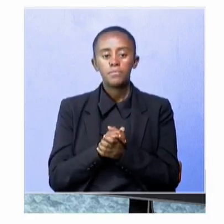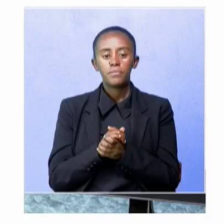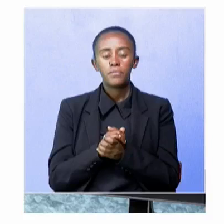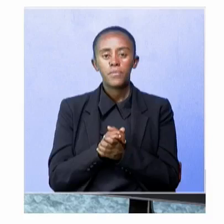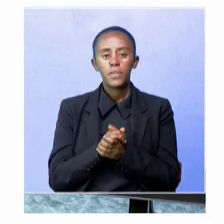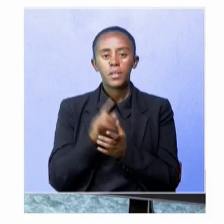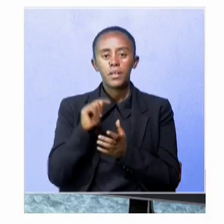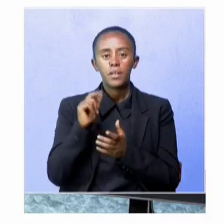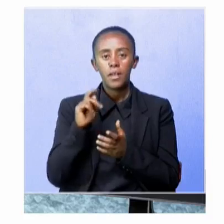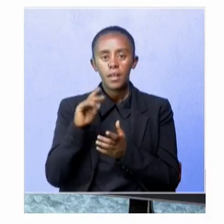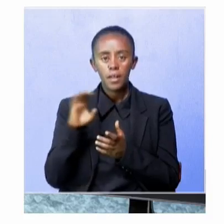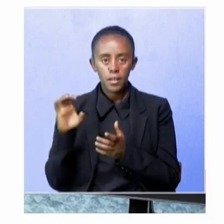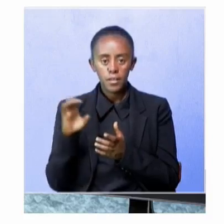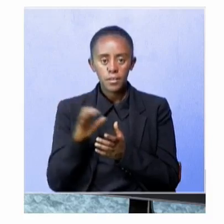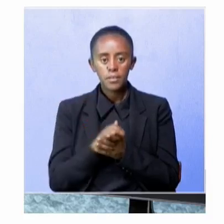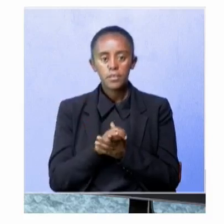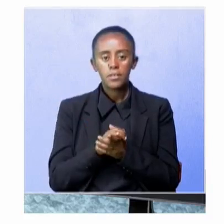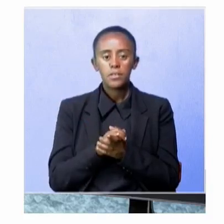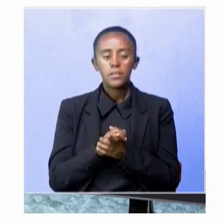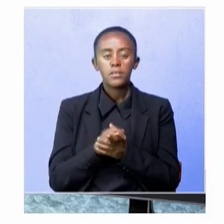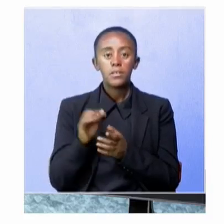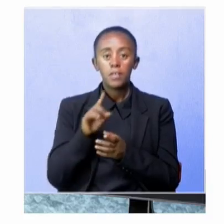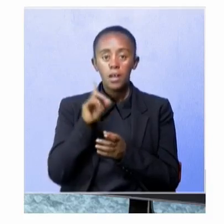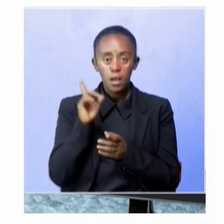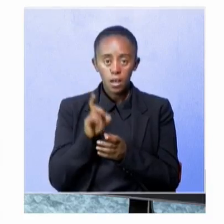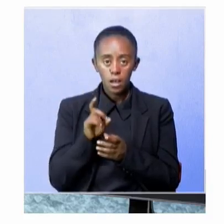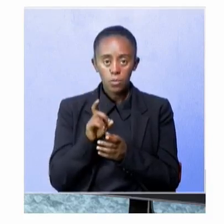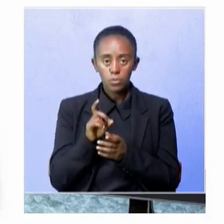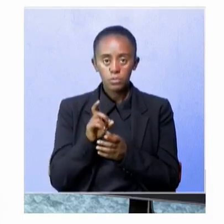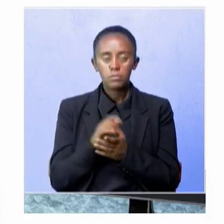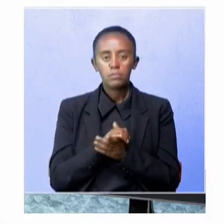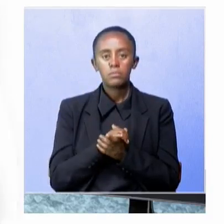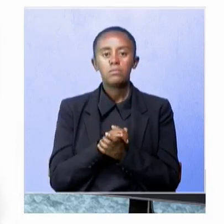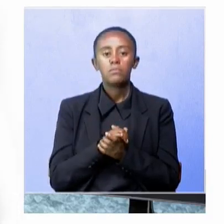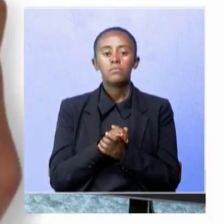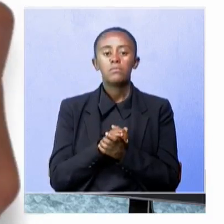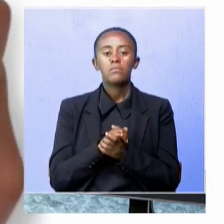take account